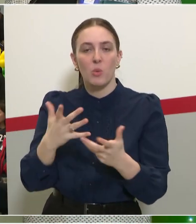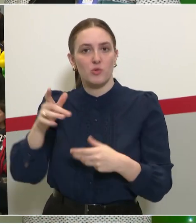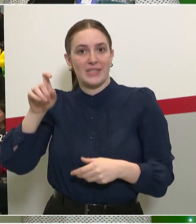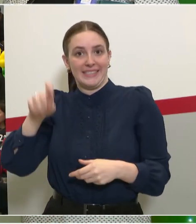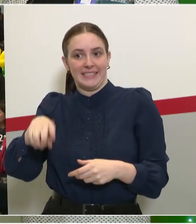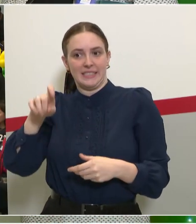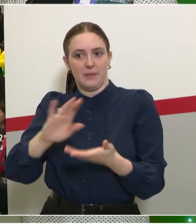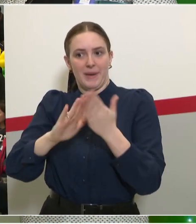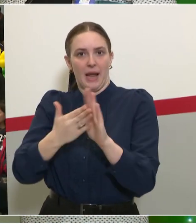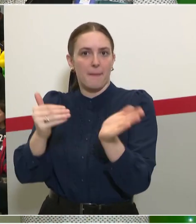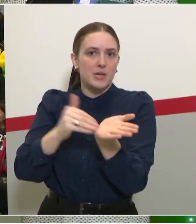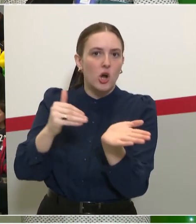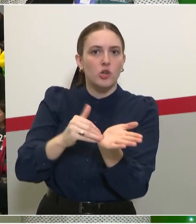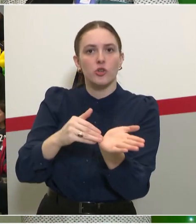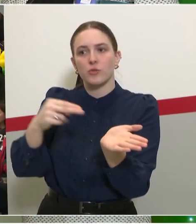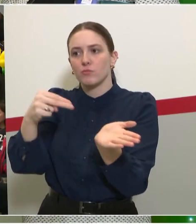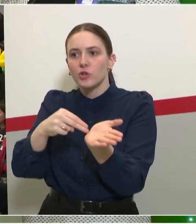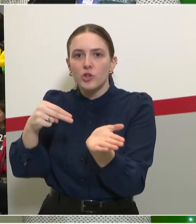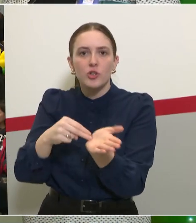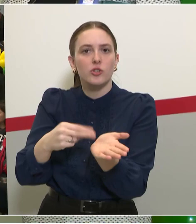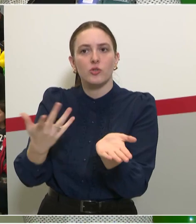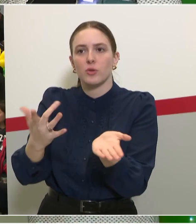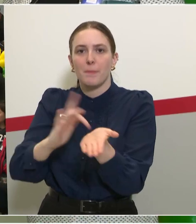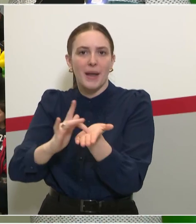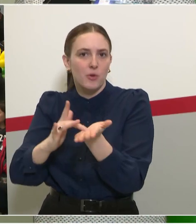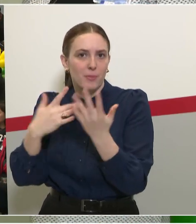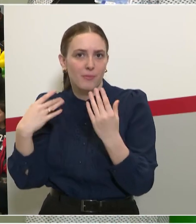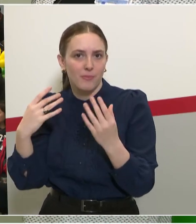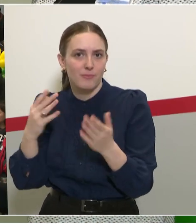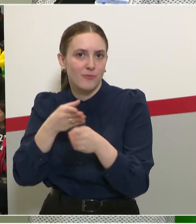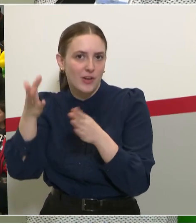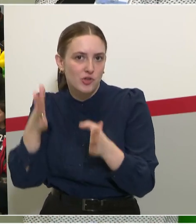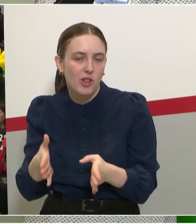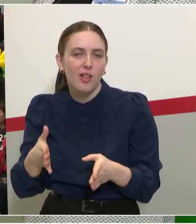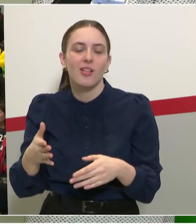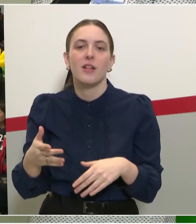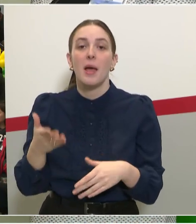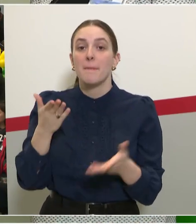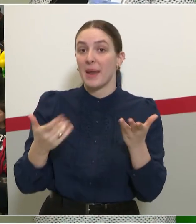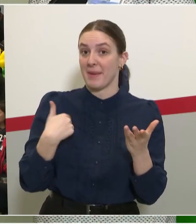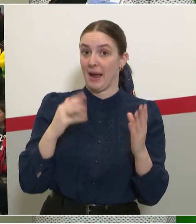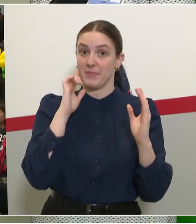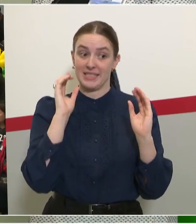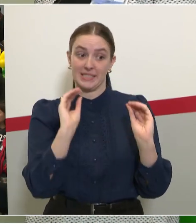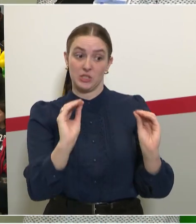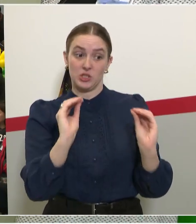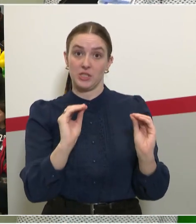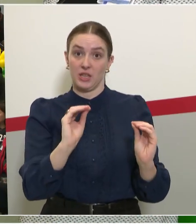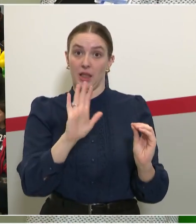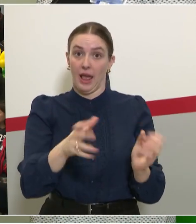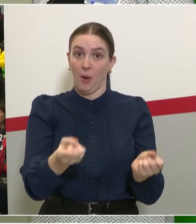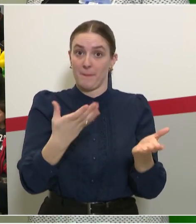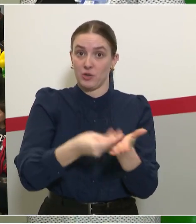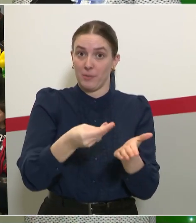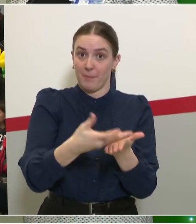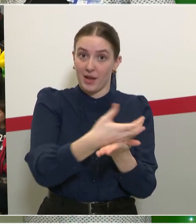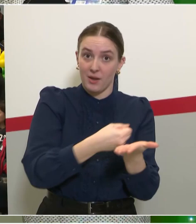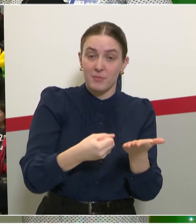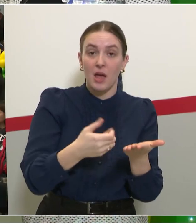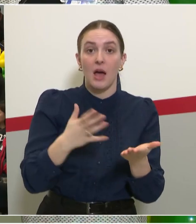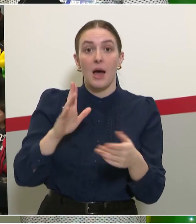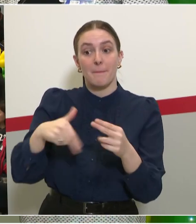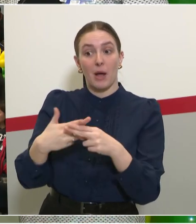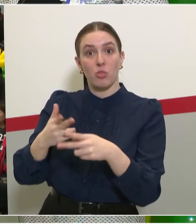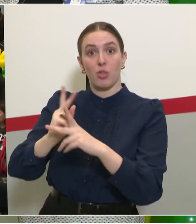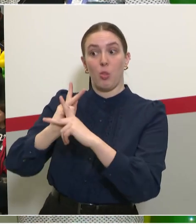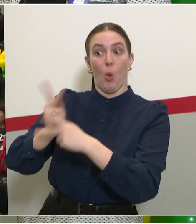become a doctor or a nurse or a medical professional. Maybe I'm teaching them what they earn. I'm teaching them about the loans that